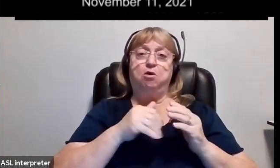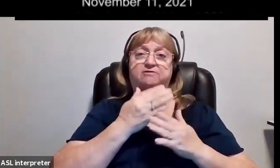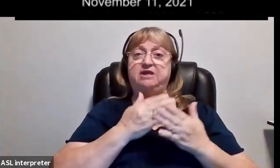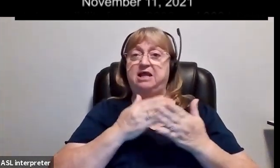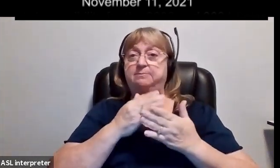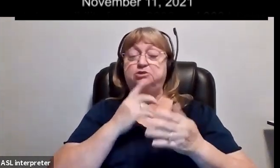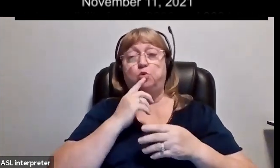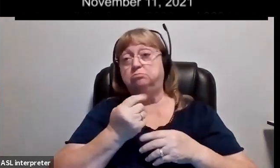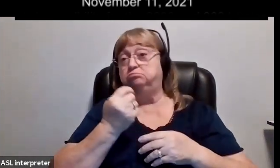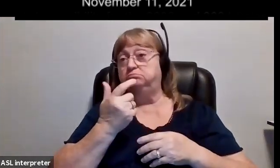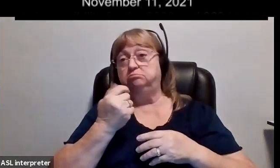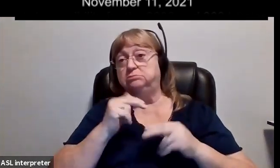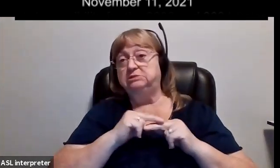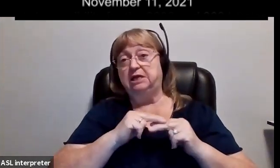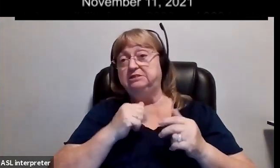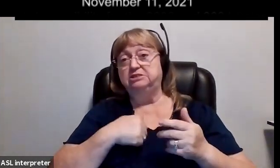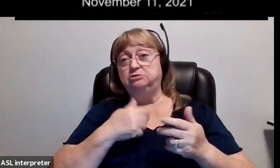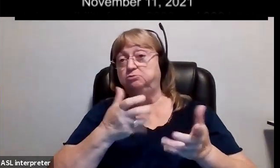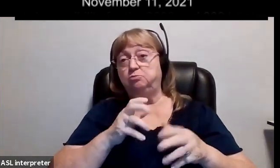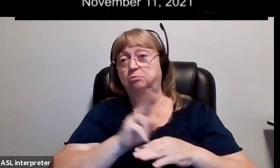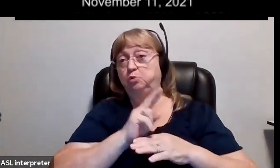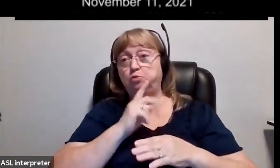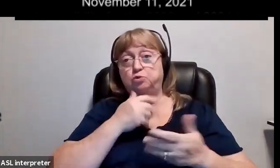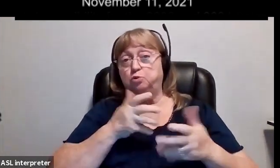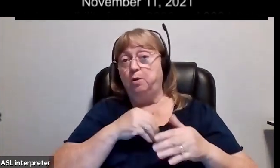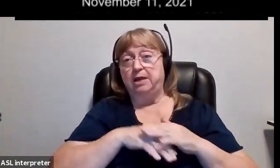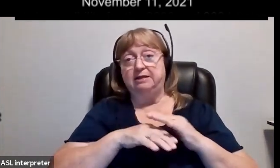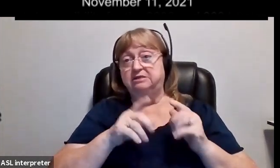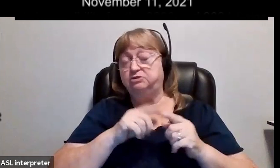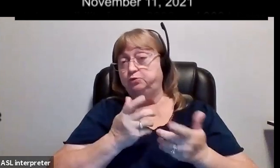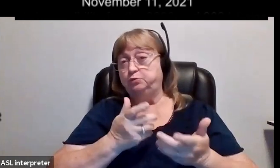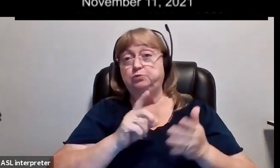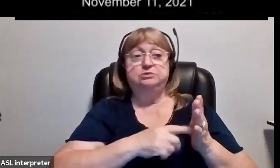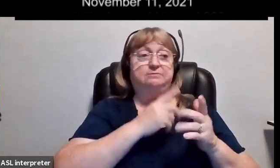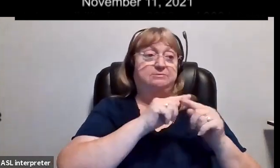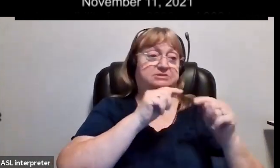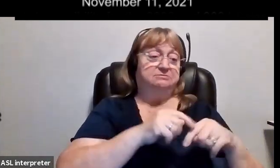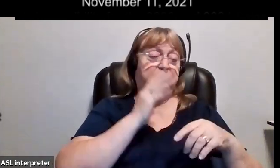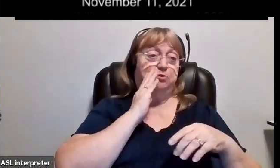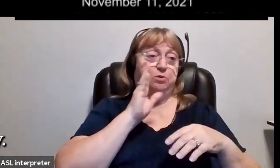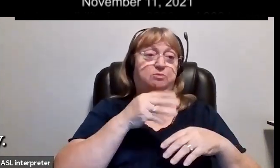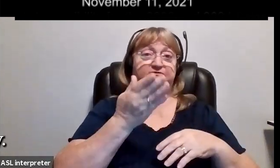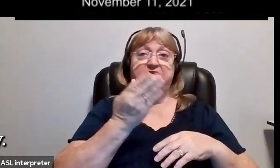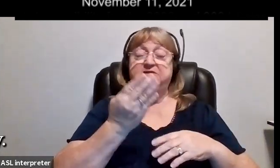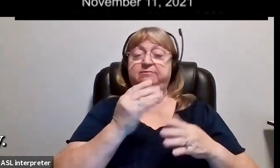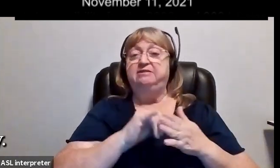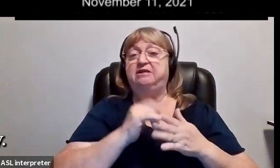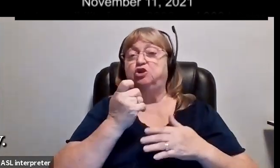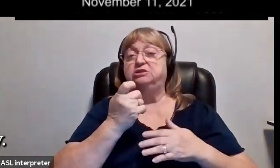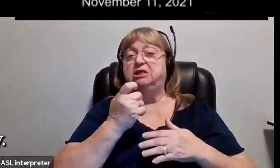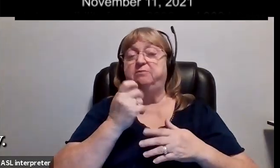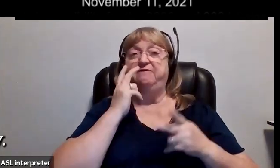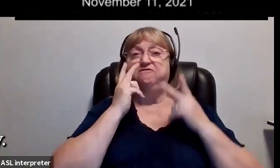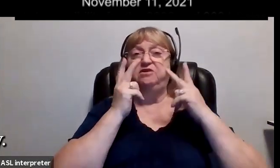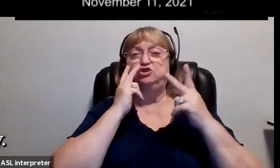that you don't find useful or you just don't even want to have access to. Sometimes the template will provide something that looks a little visually